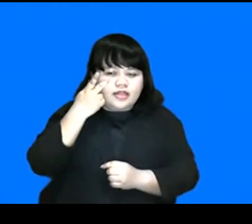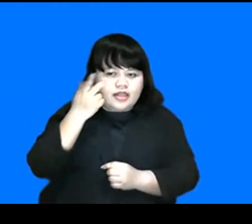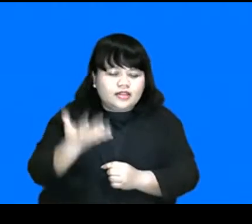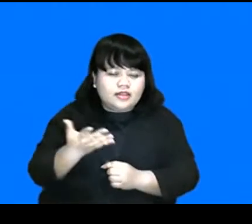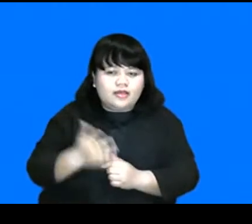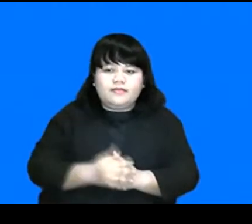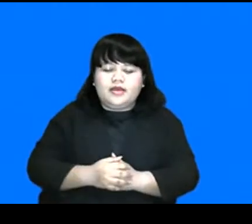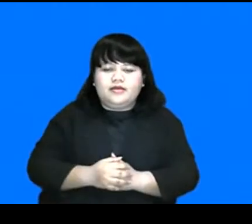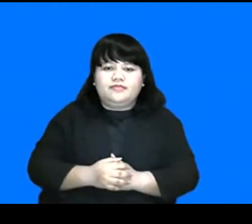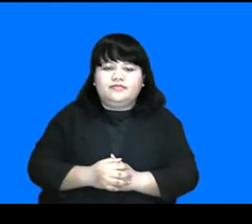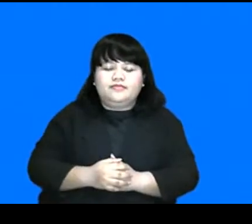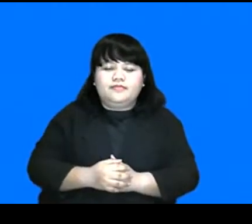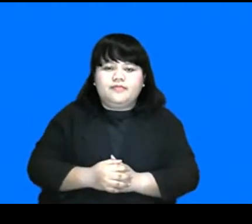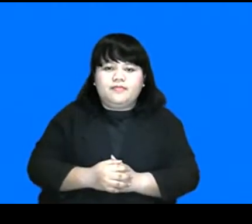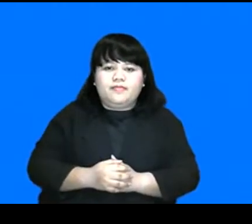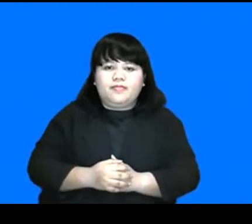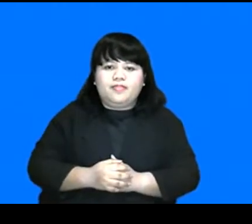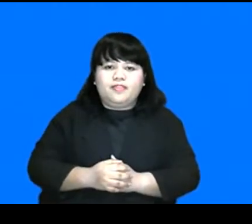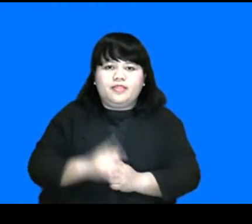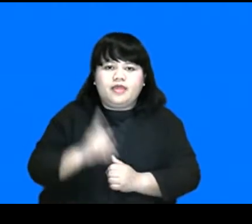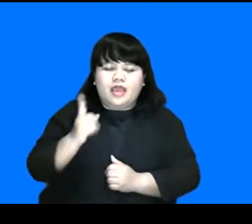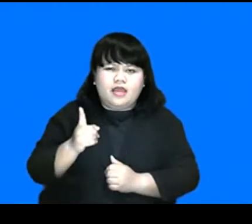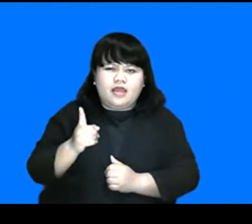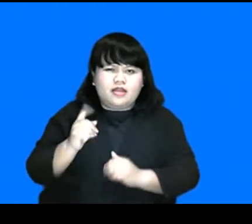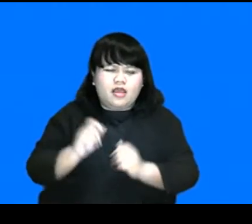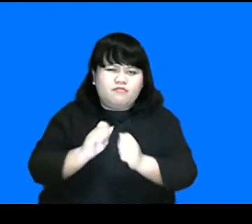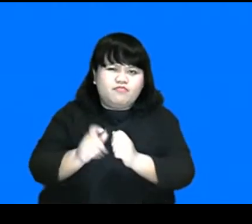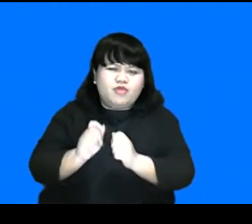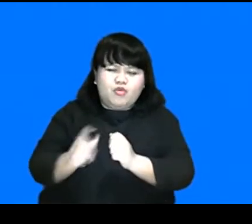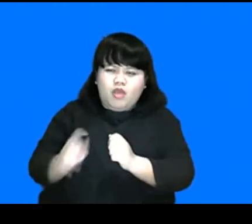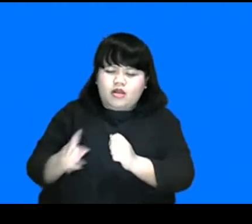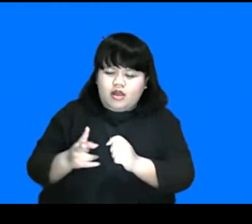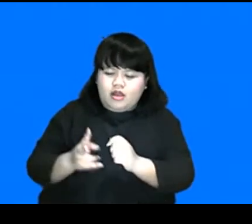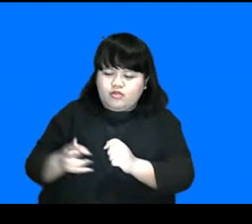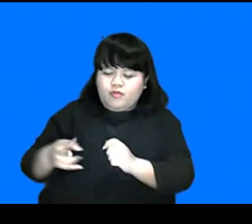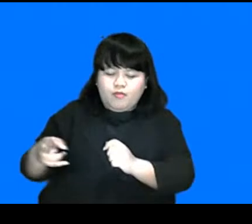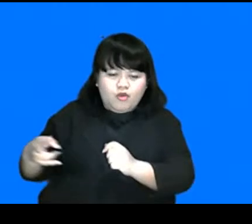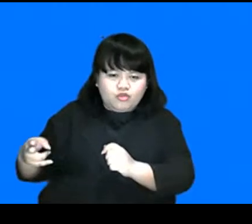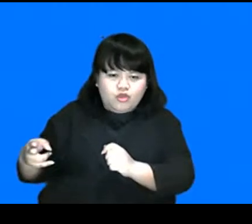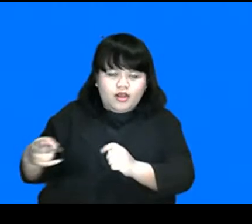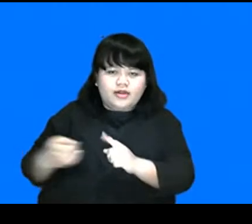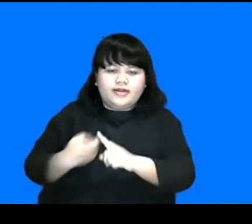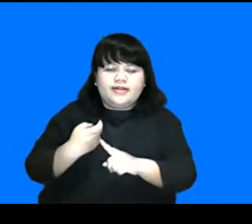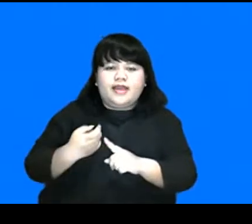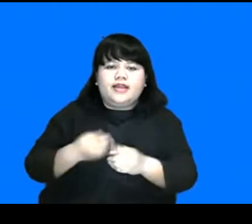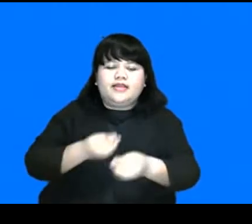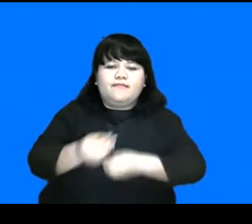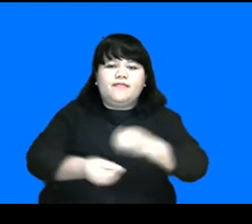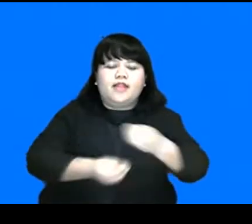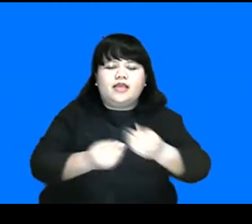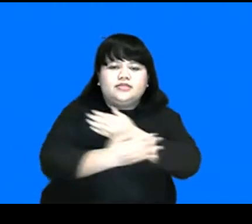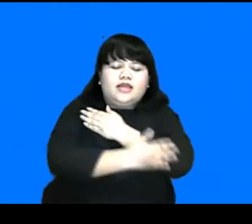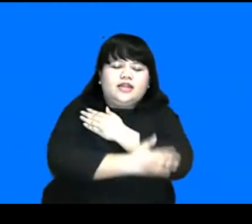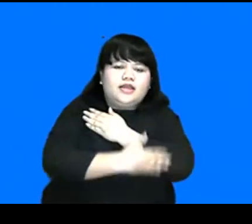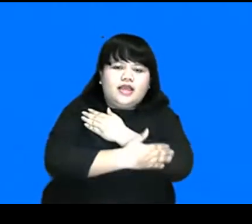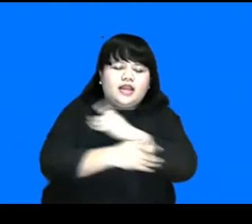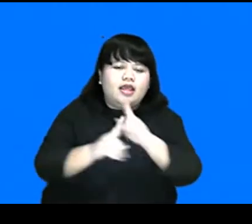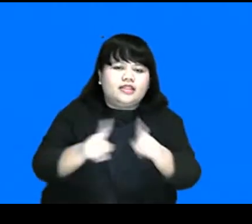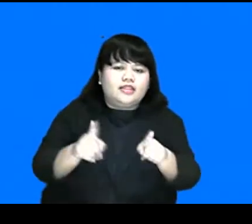austerities, you know, put more opportunity for business. But then recently, in the situation in Sri